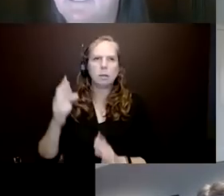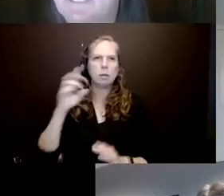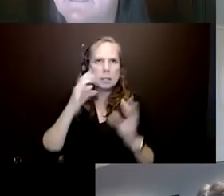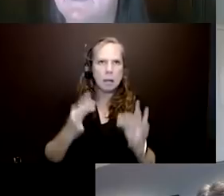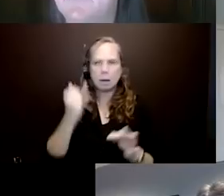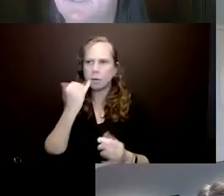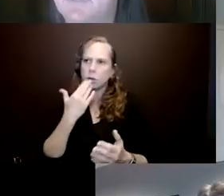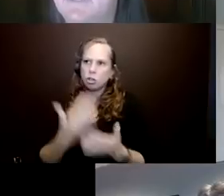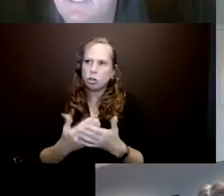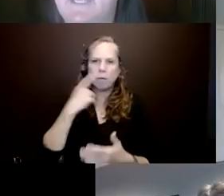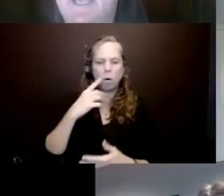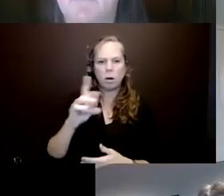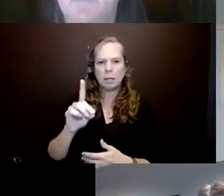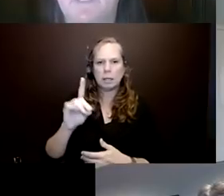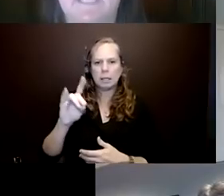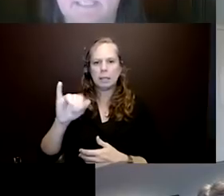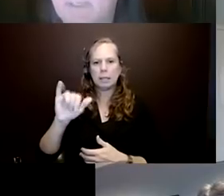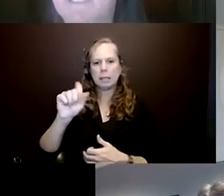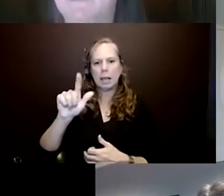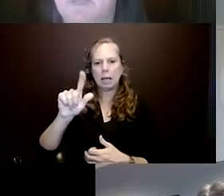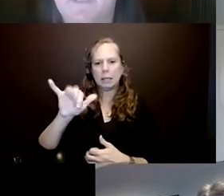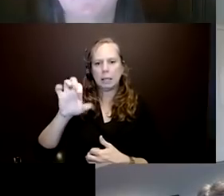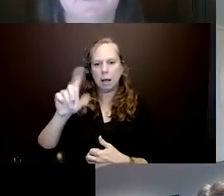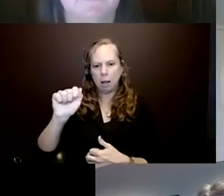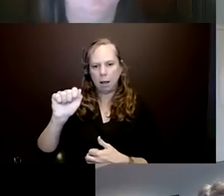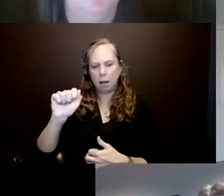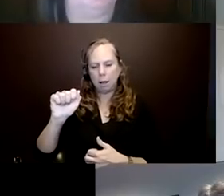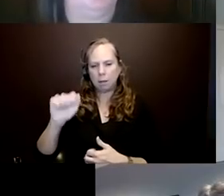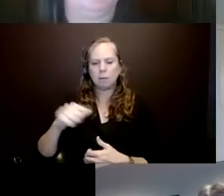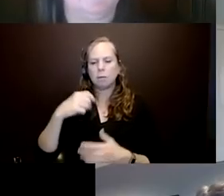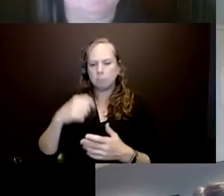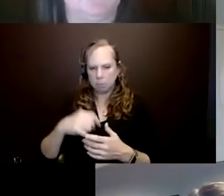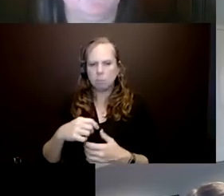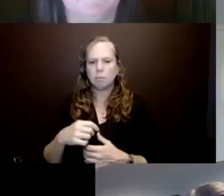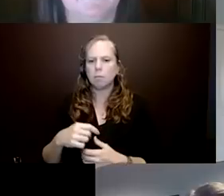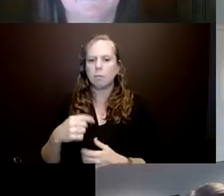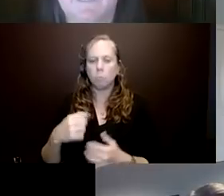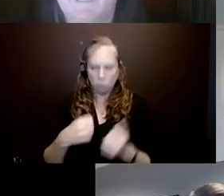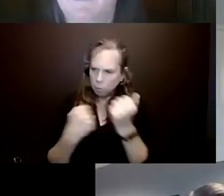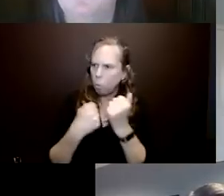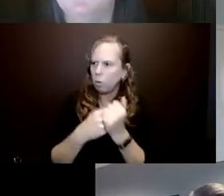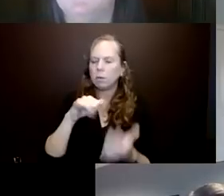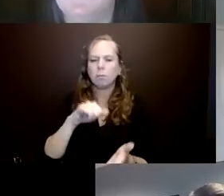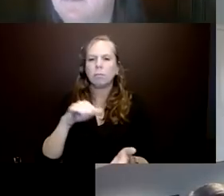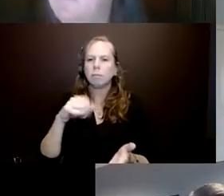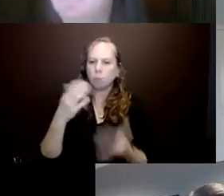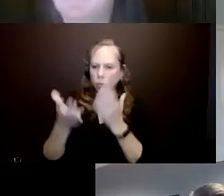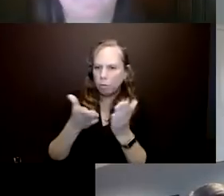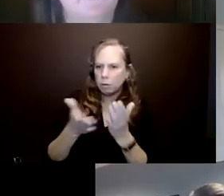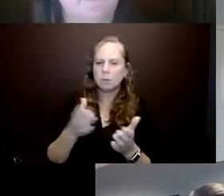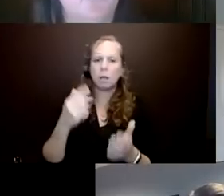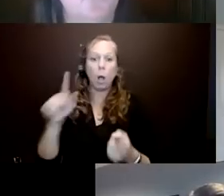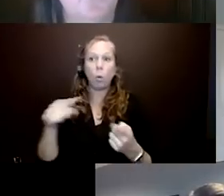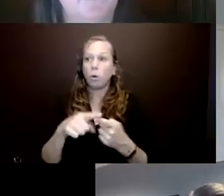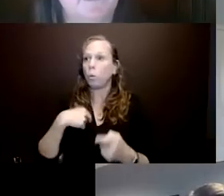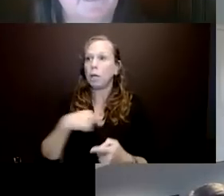providing dyslexia instruction. We anticipate that learning management system will support dyslexia services. And once we get our feet wet with it